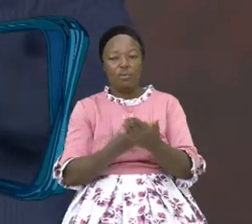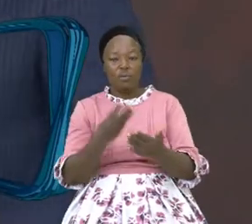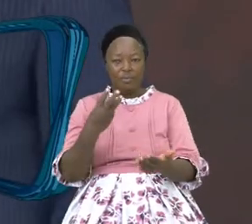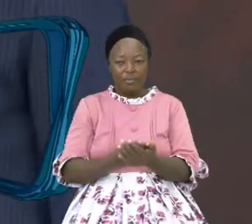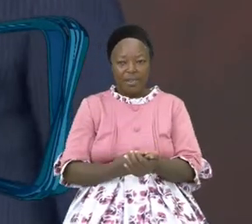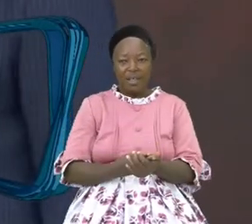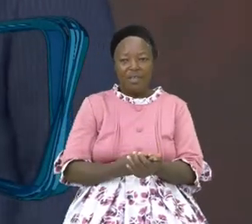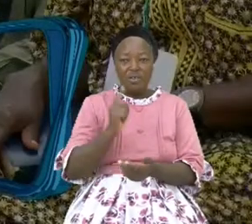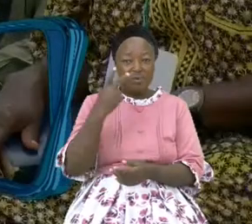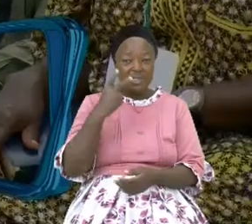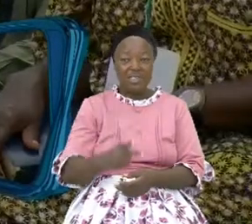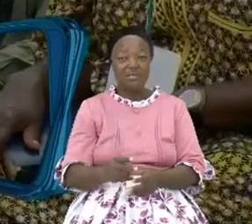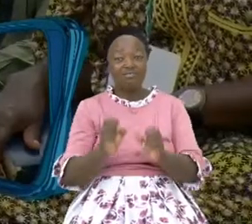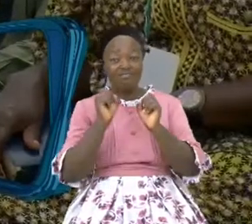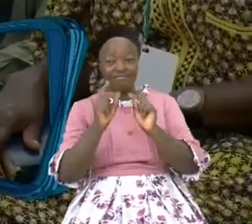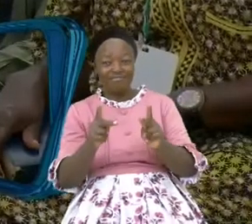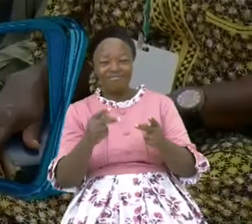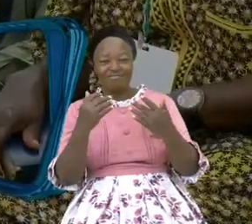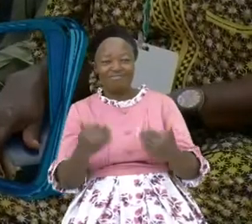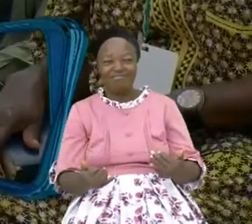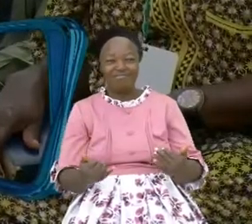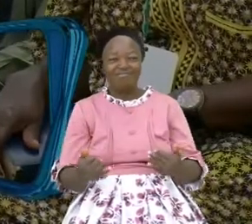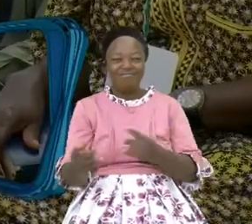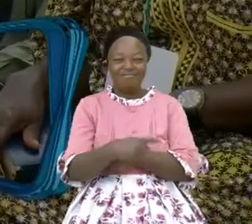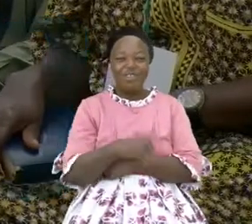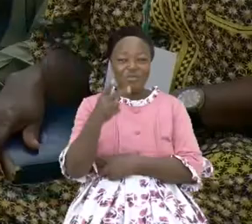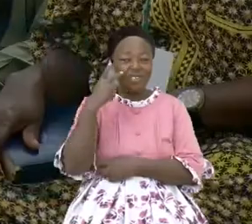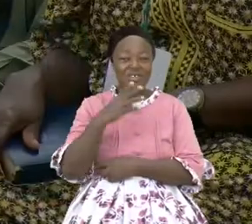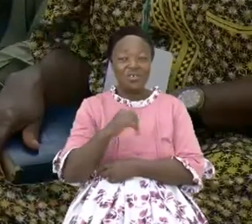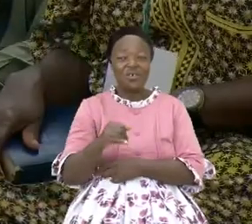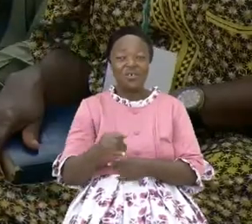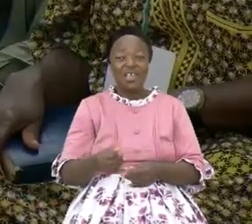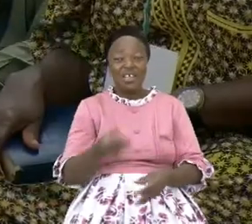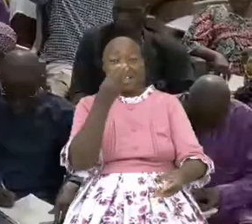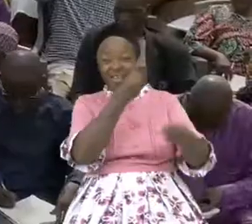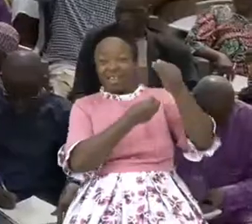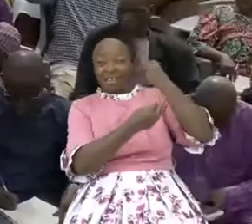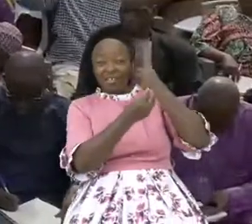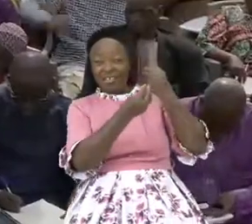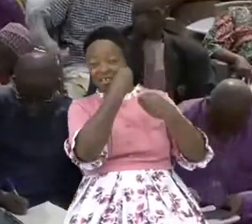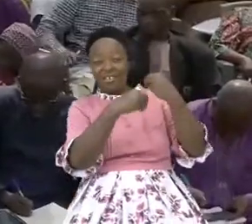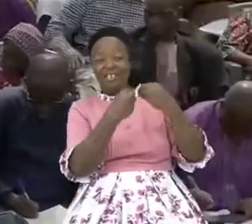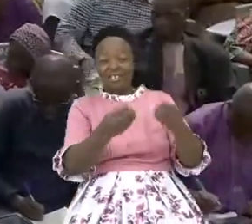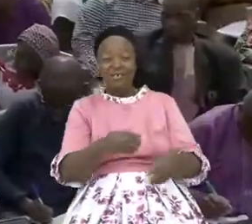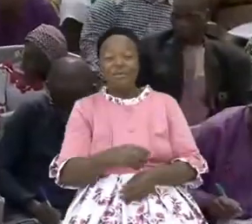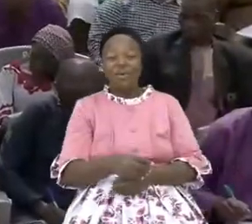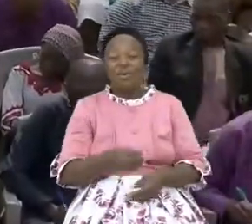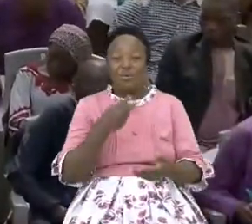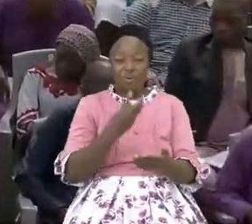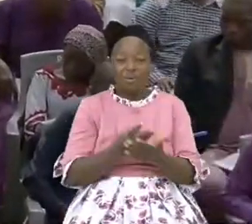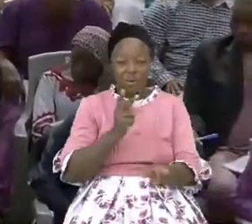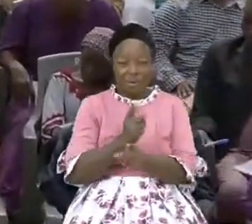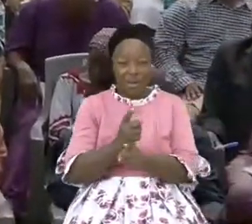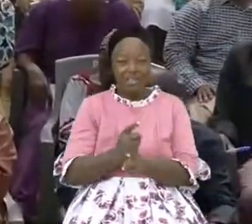well today. You will see your inheritance well today. You will see the provision of